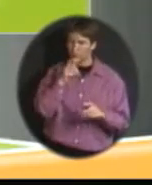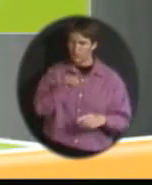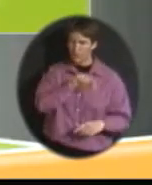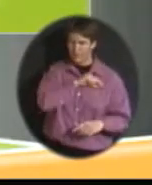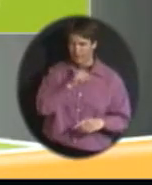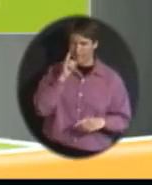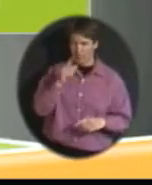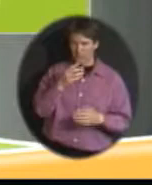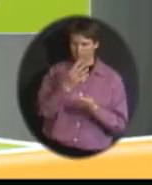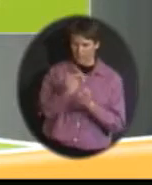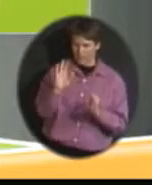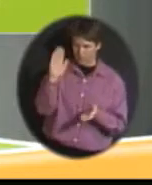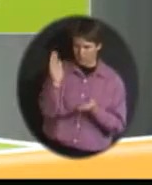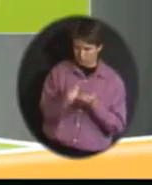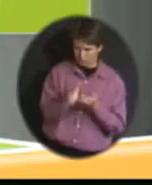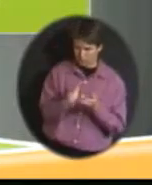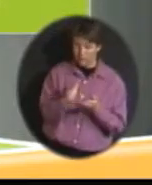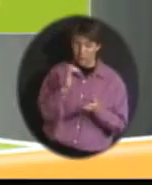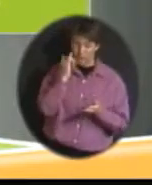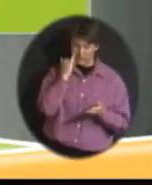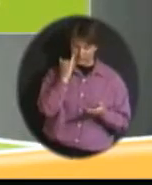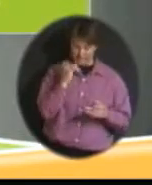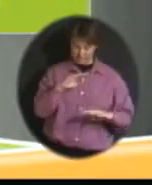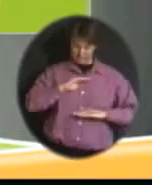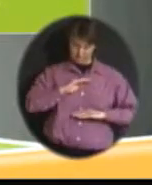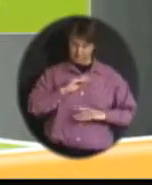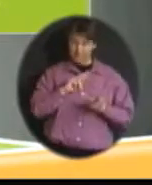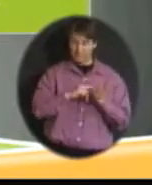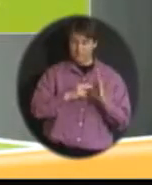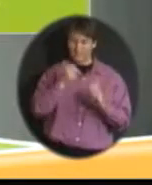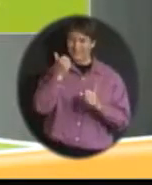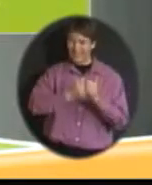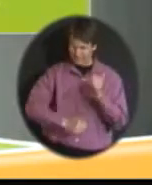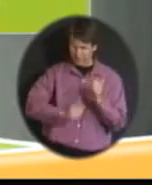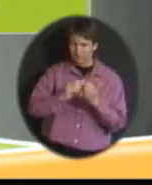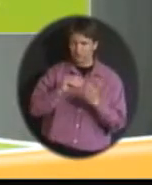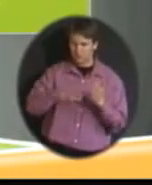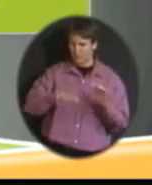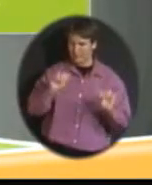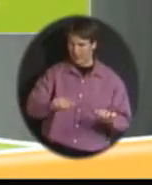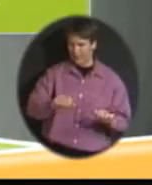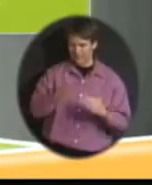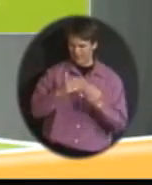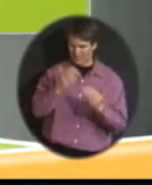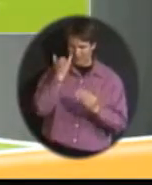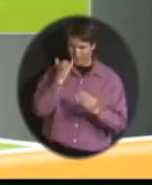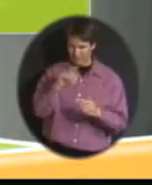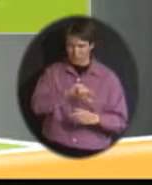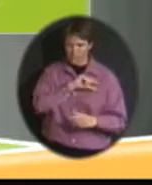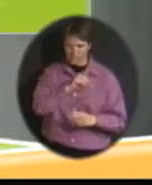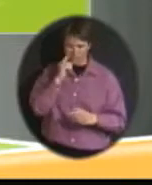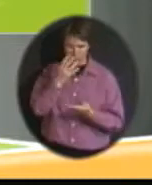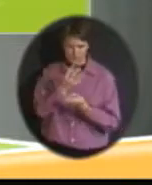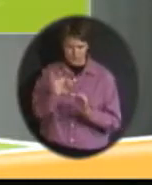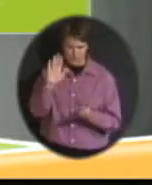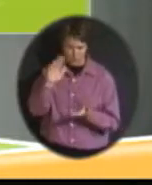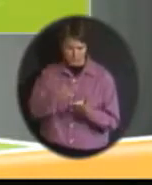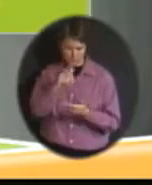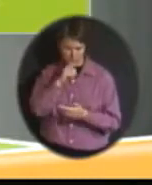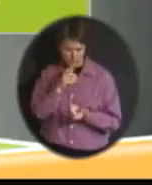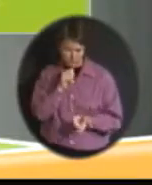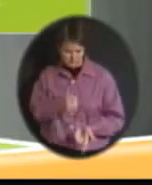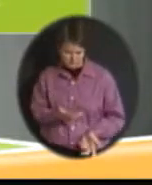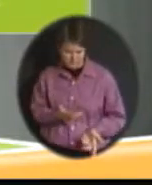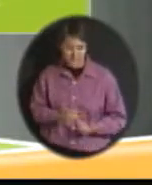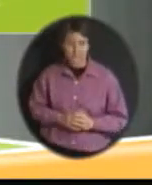50% mark, then every student in the building, whether they qualify or not, can access the meals. And at this point, it looks like we